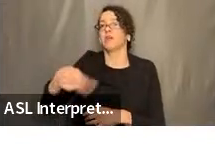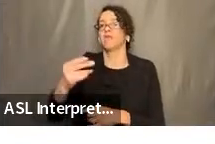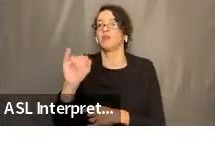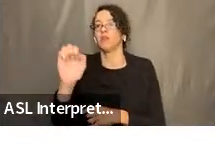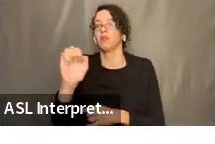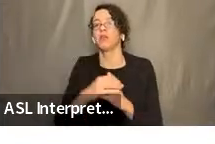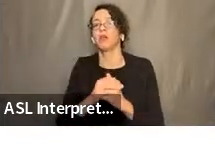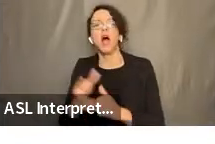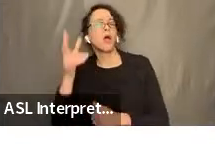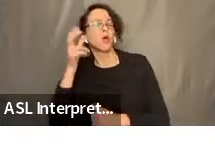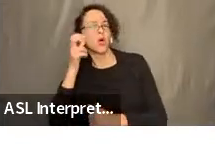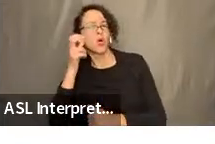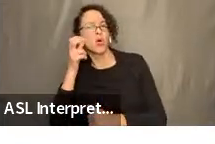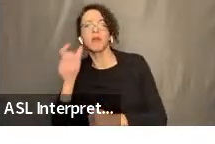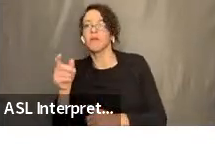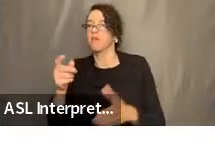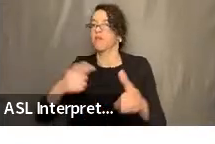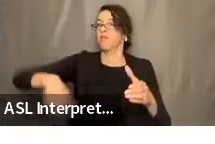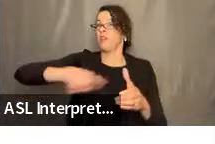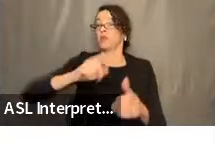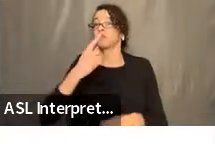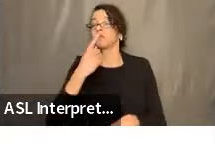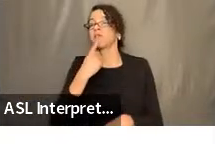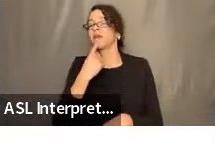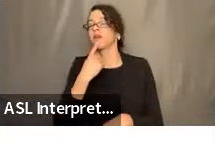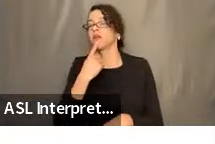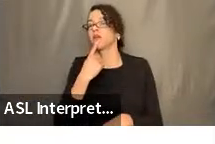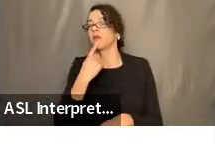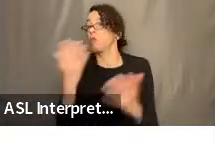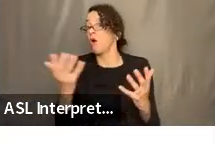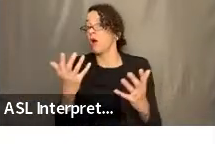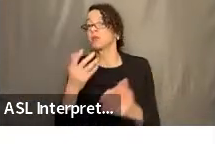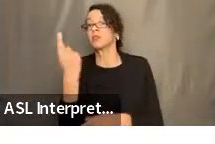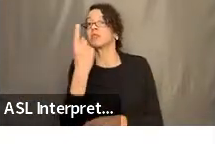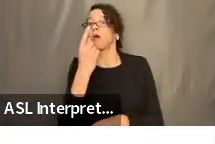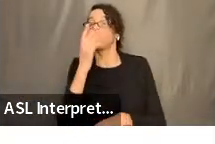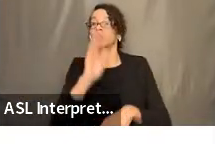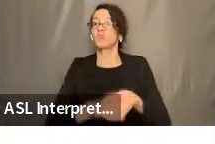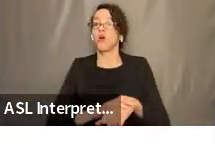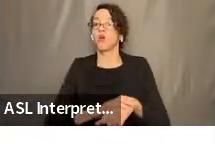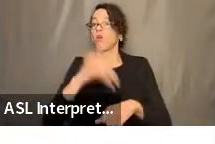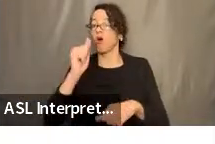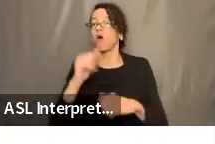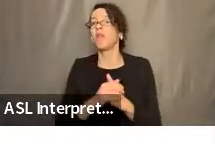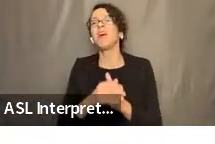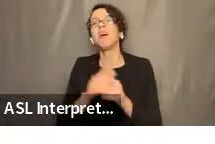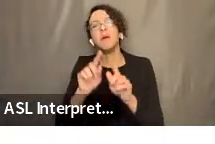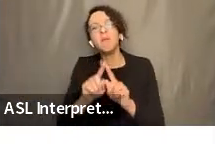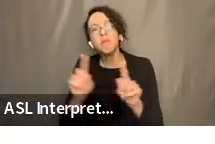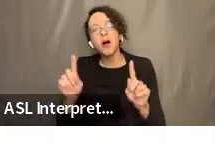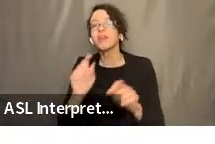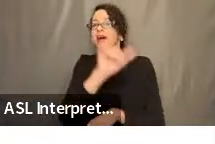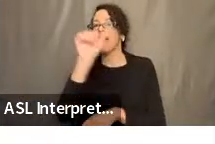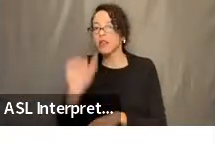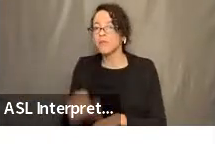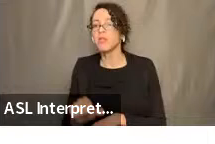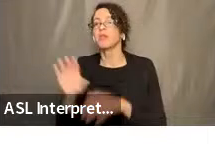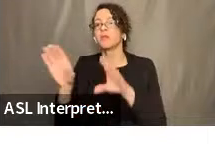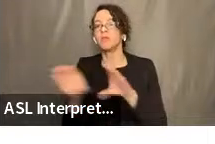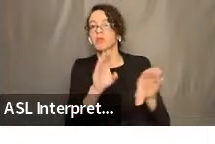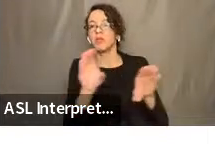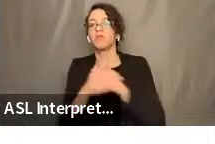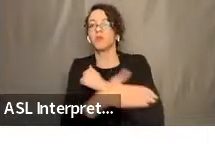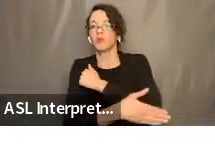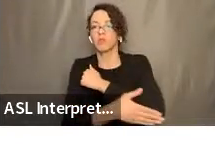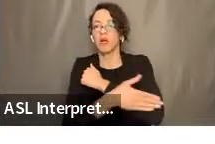on call. However, the ACBH, Alameda County Behavioral Health Crisis Services,